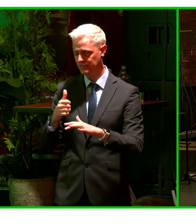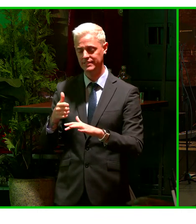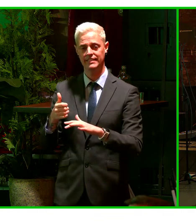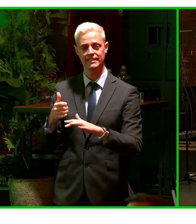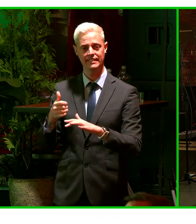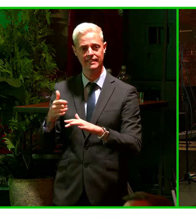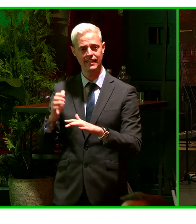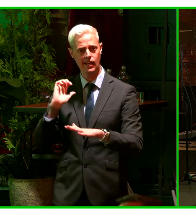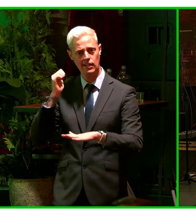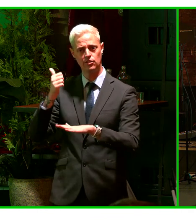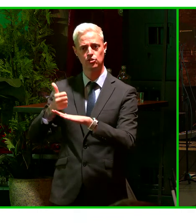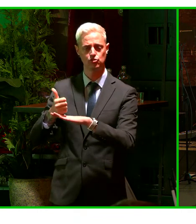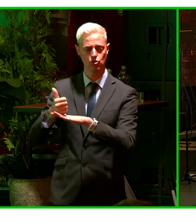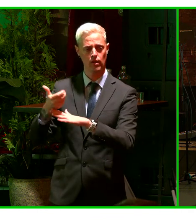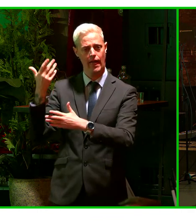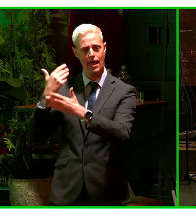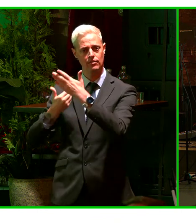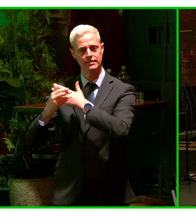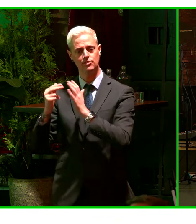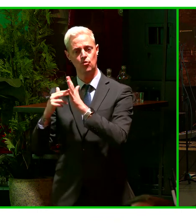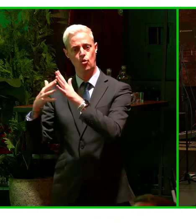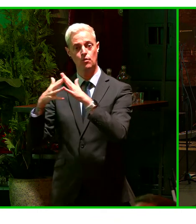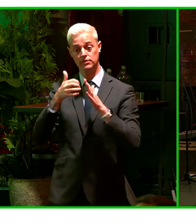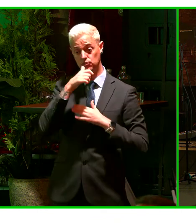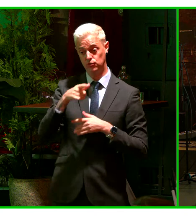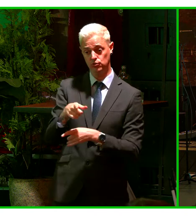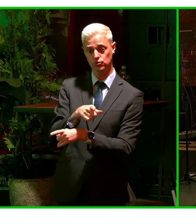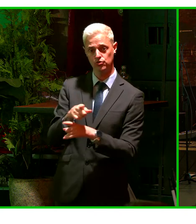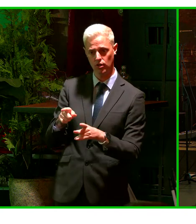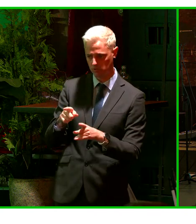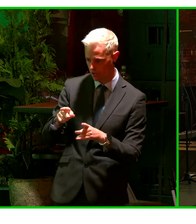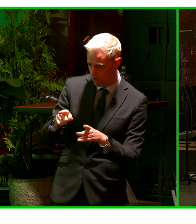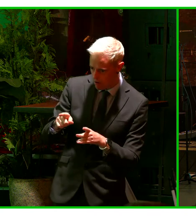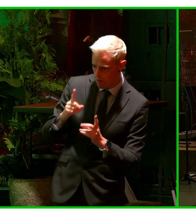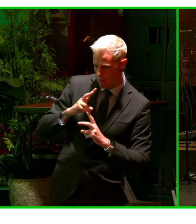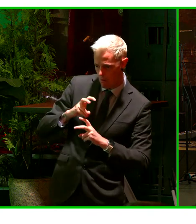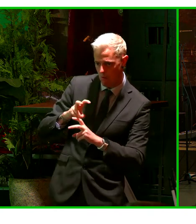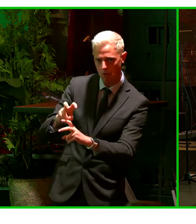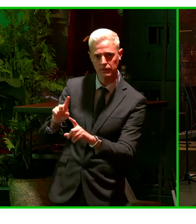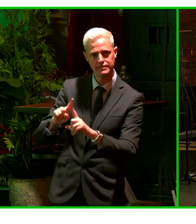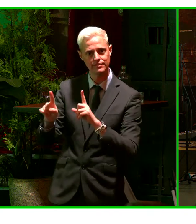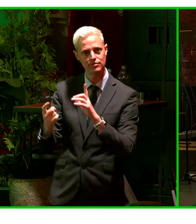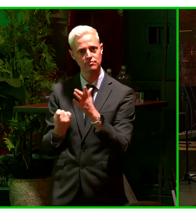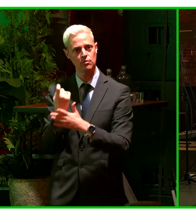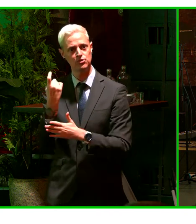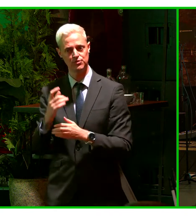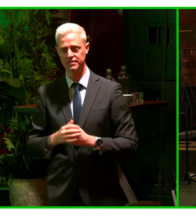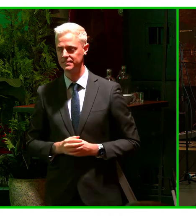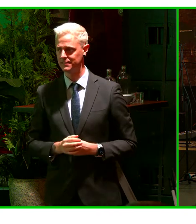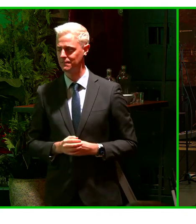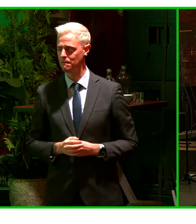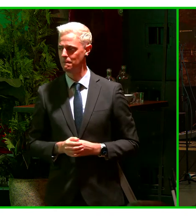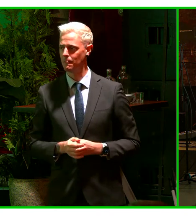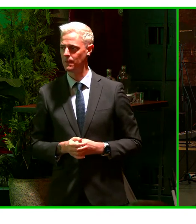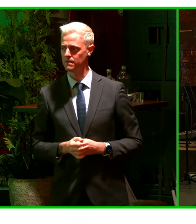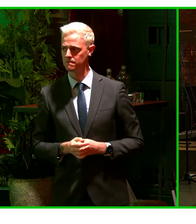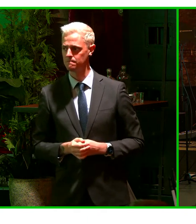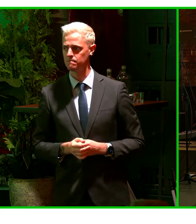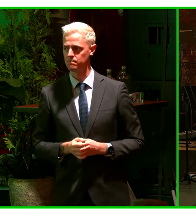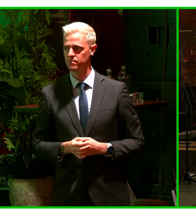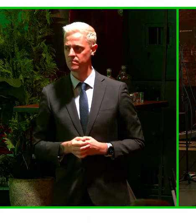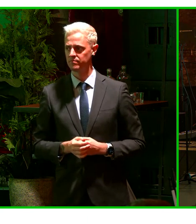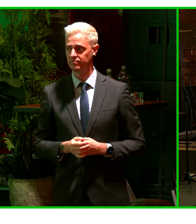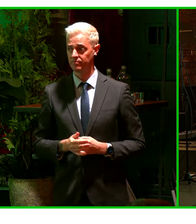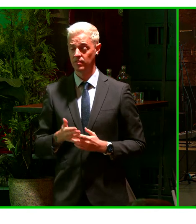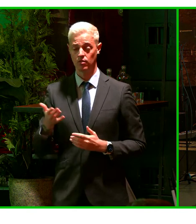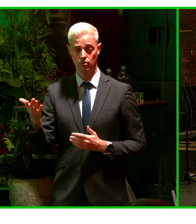heritage of the Northwest, accessing those and using the heat available in those. Another project that we'll be looking at shortly is the use